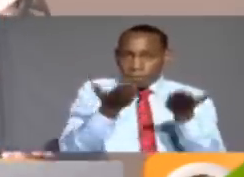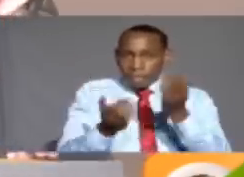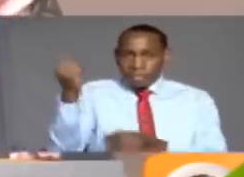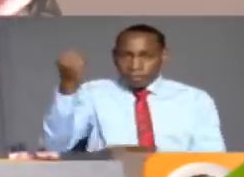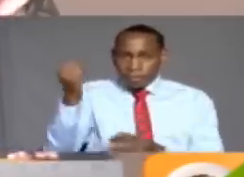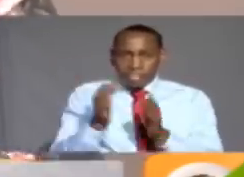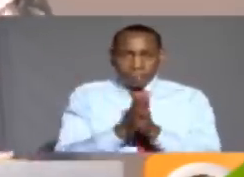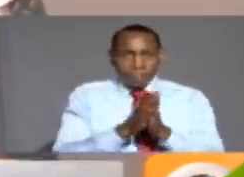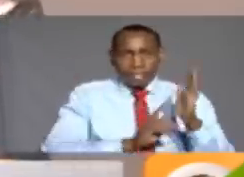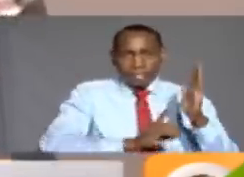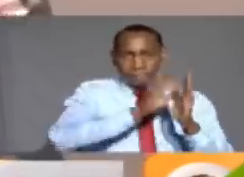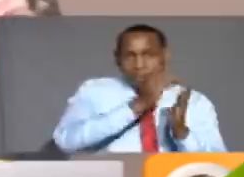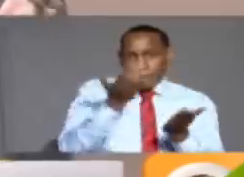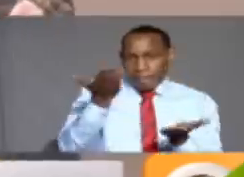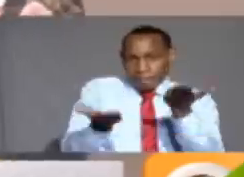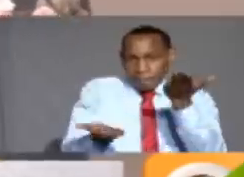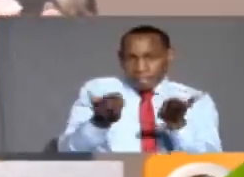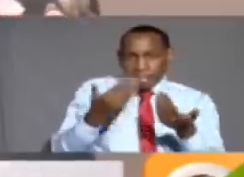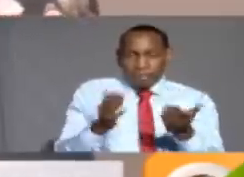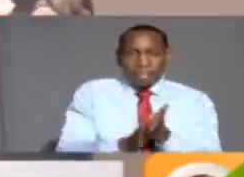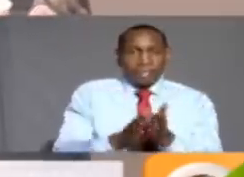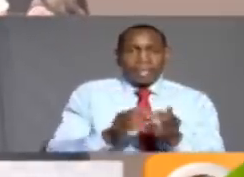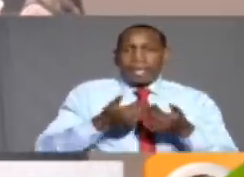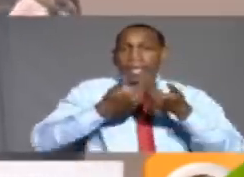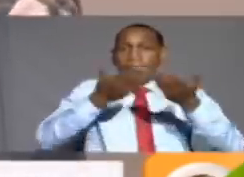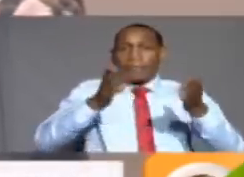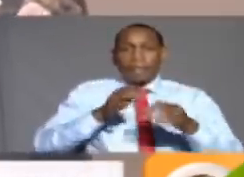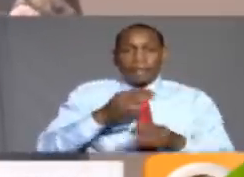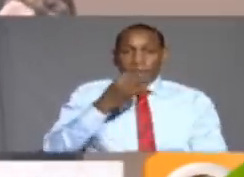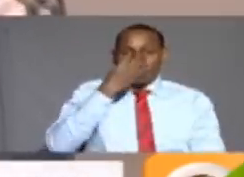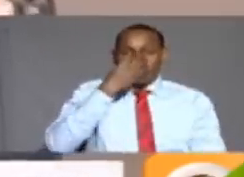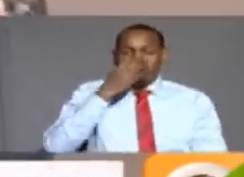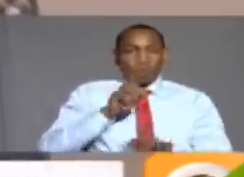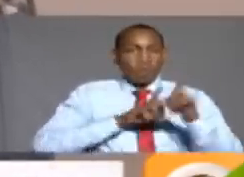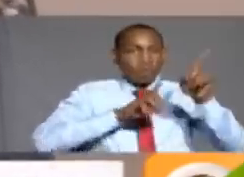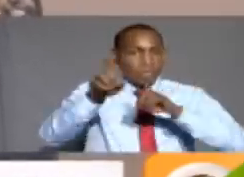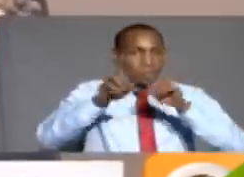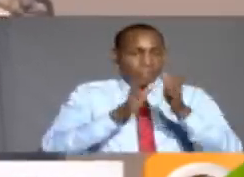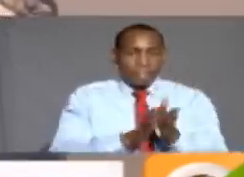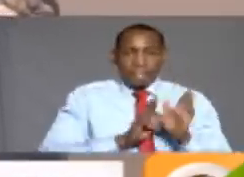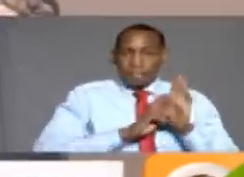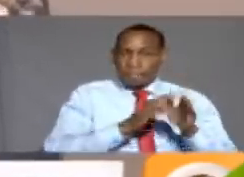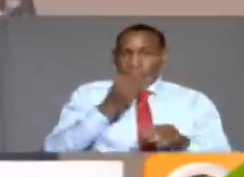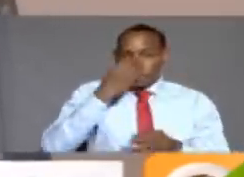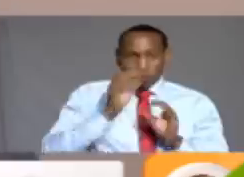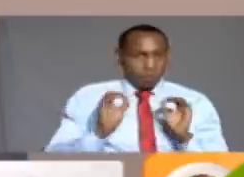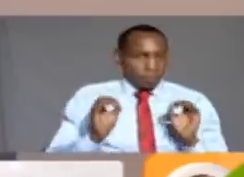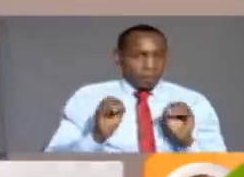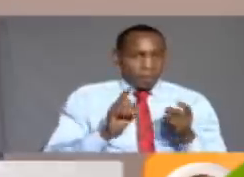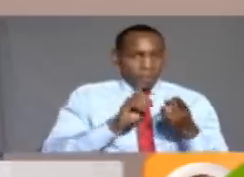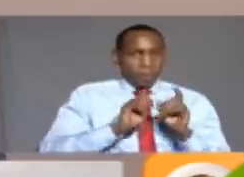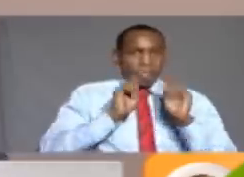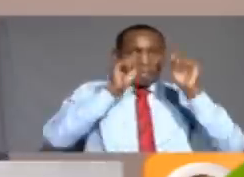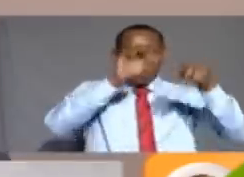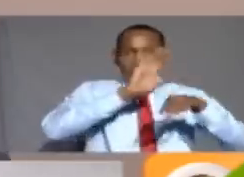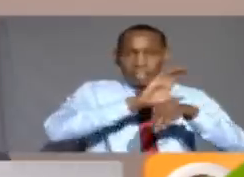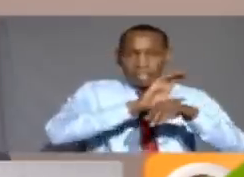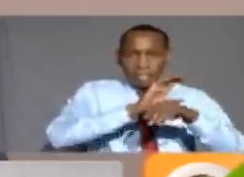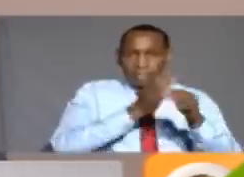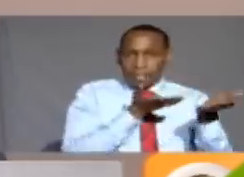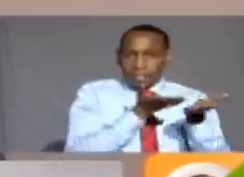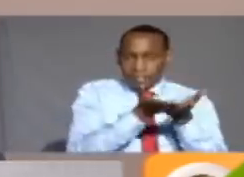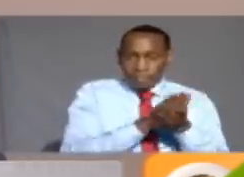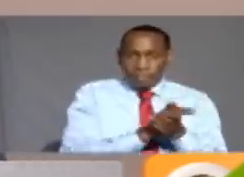against development? Wherever the DP has gone, and I'm not here speaking for him, he has either gone to a church function, he